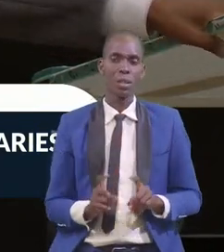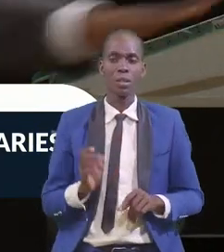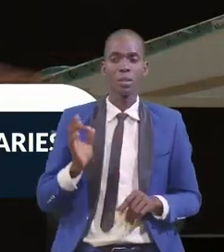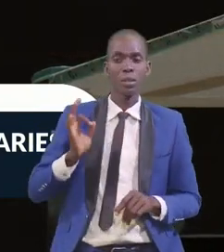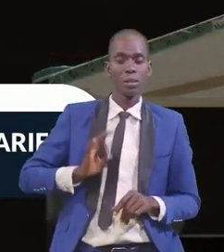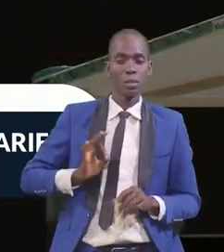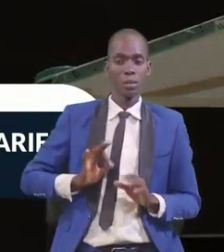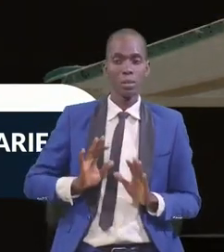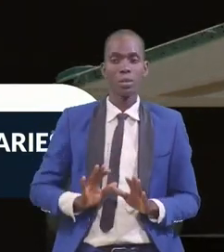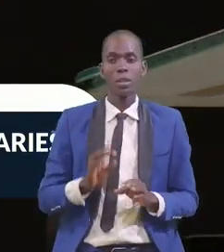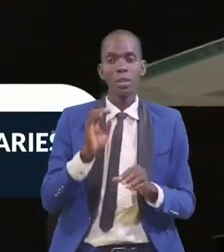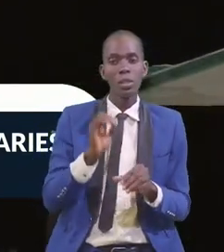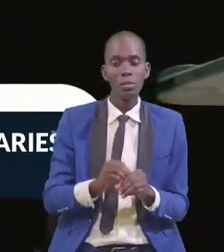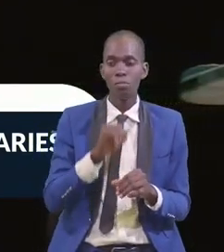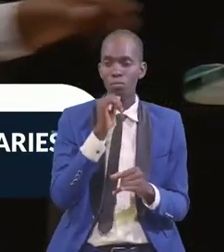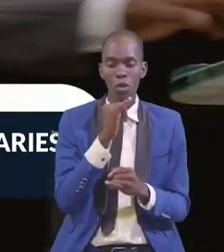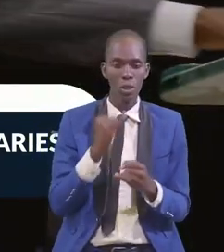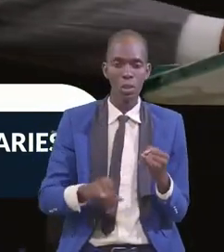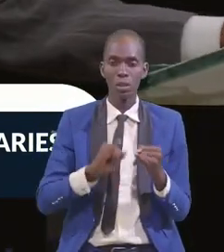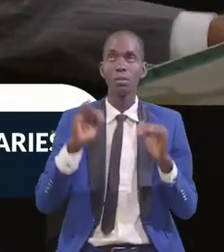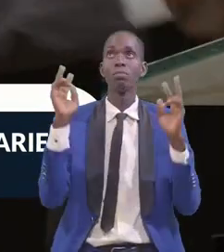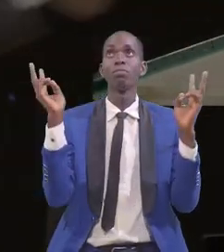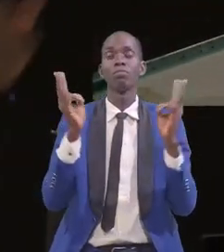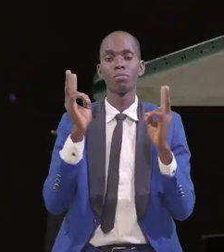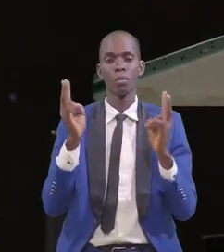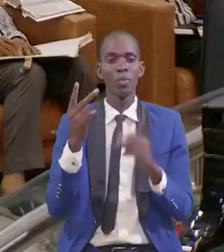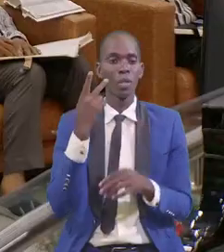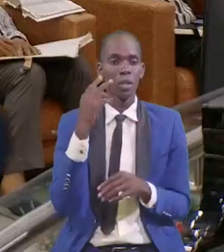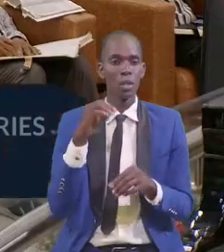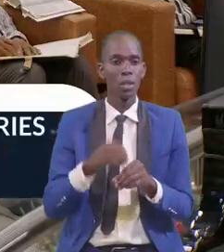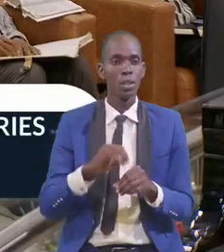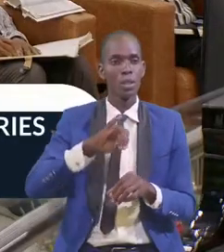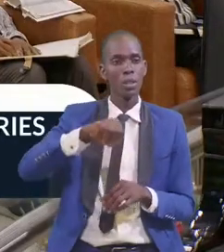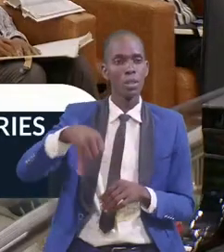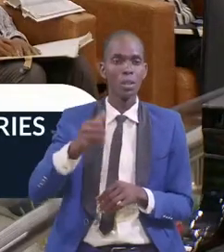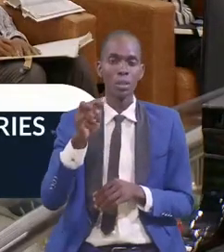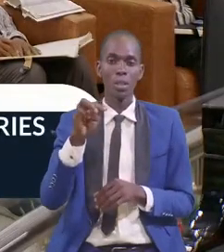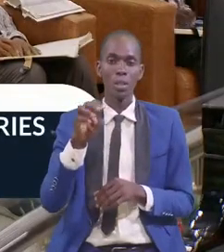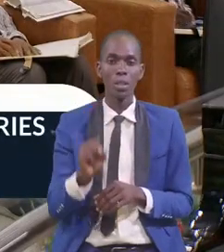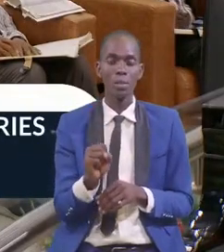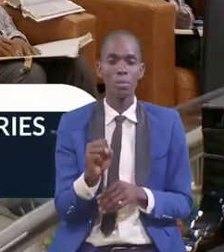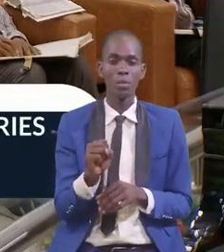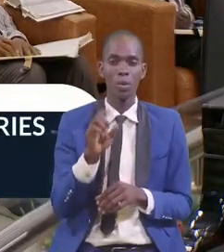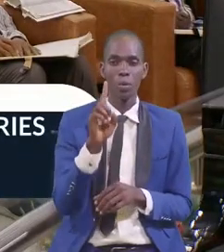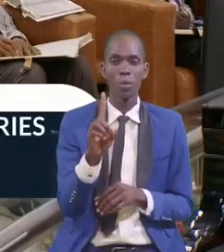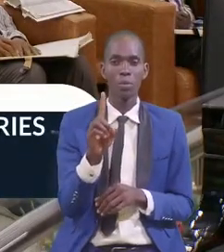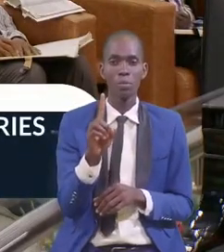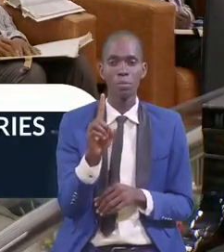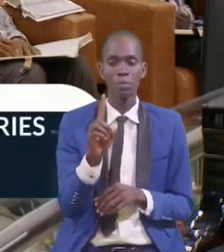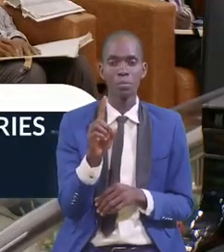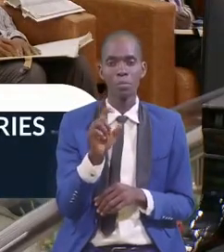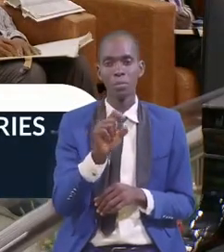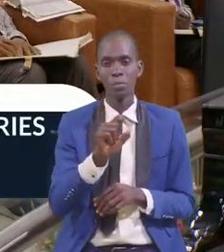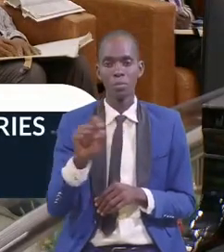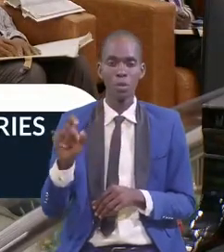beneficiaries in endless triumph. We're coming to James chapter 1. We're reading